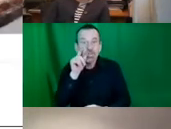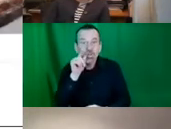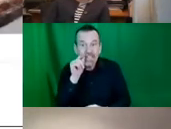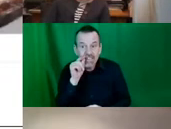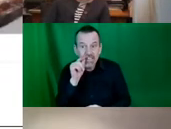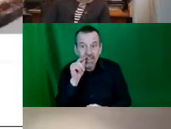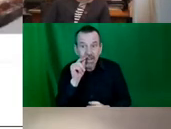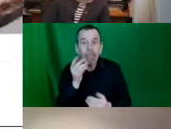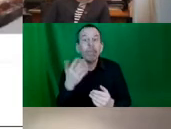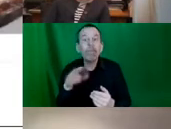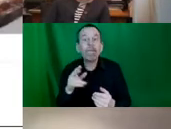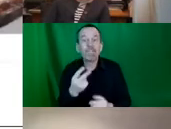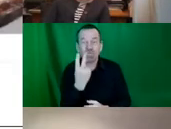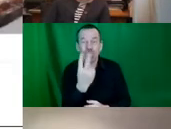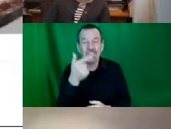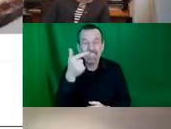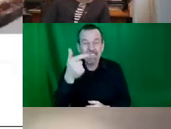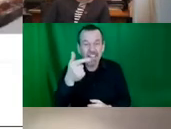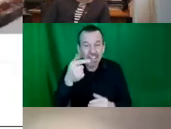27,000 times on the day.